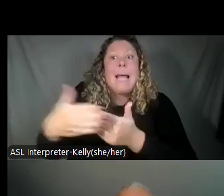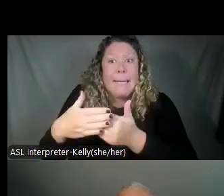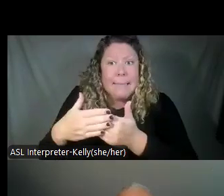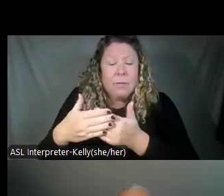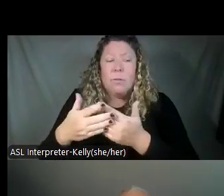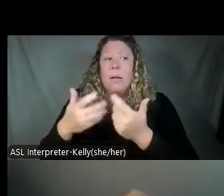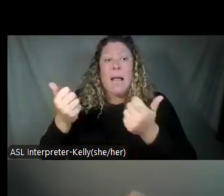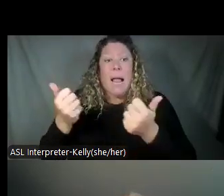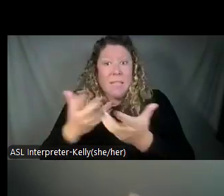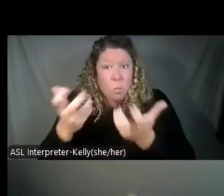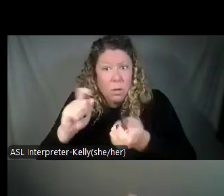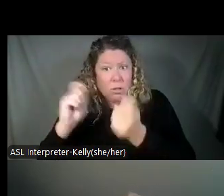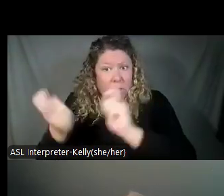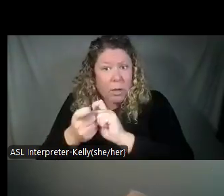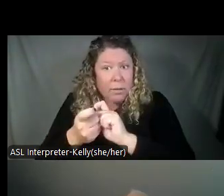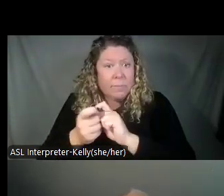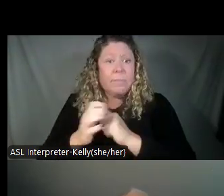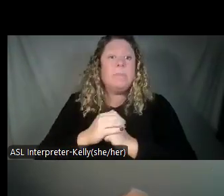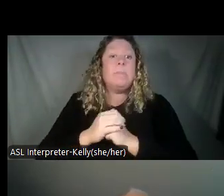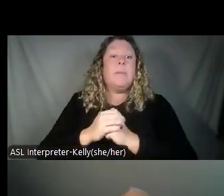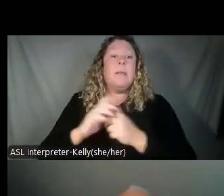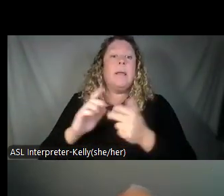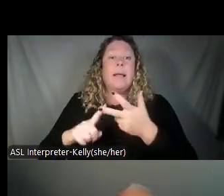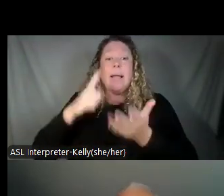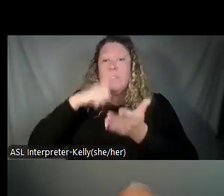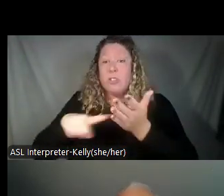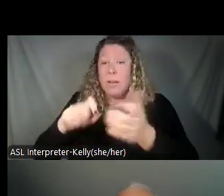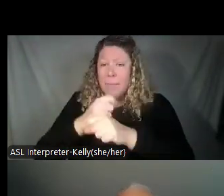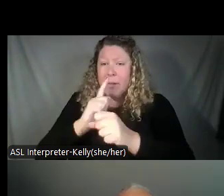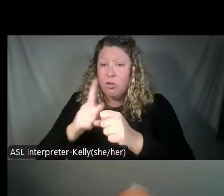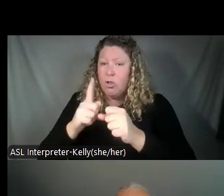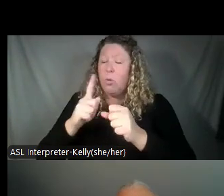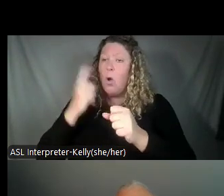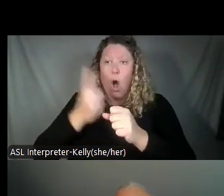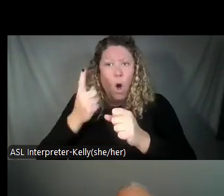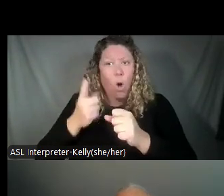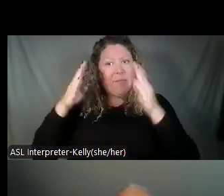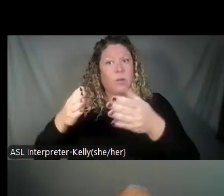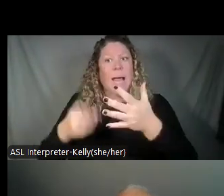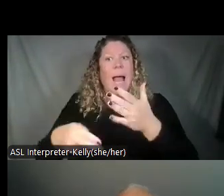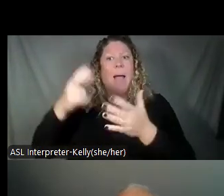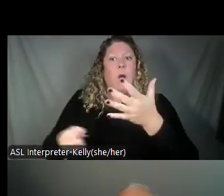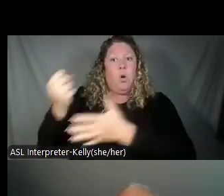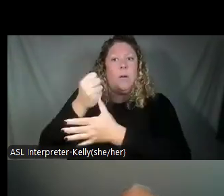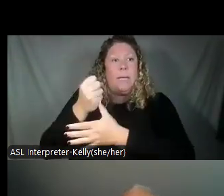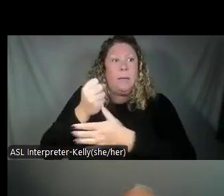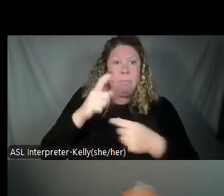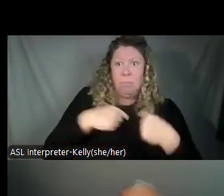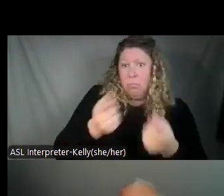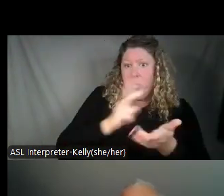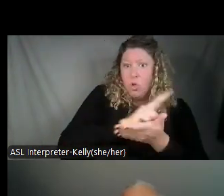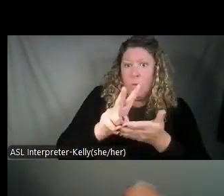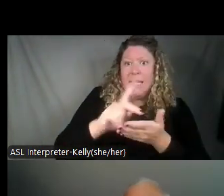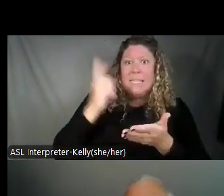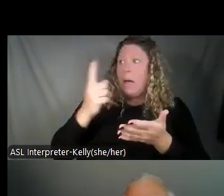change? And then checking to make sure that we're working on highly prioritized work. If something came up that isn't prioritized, we